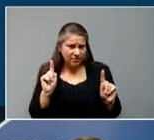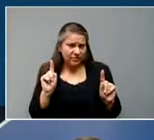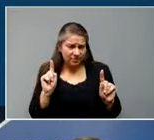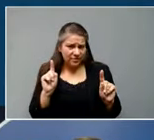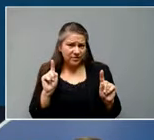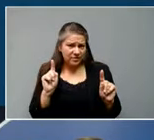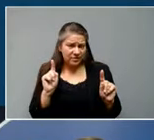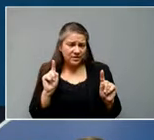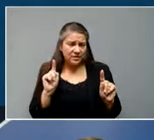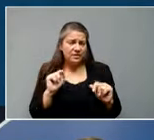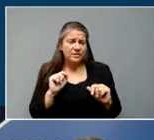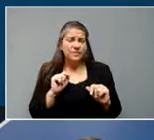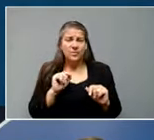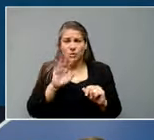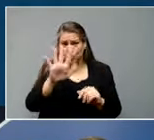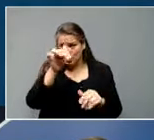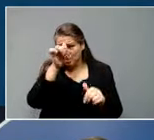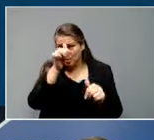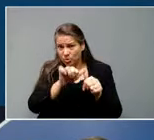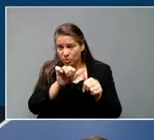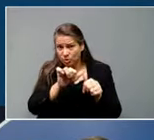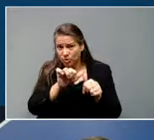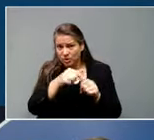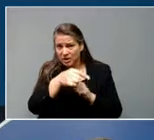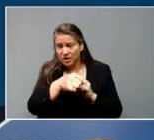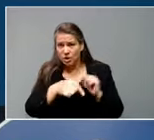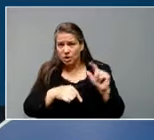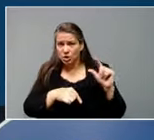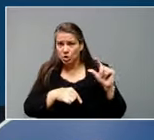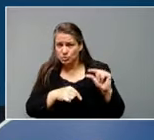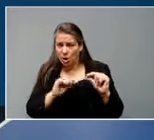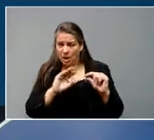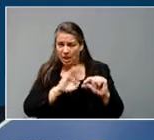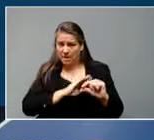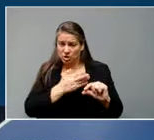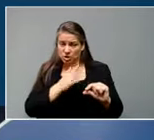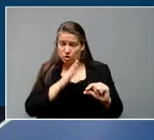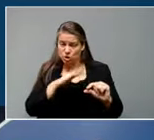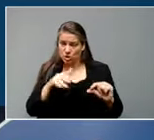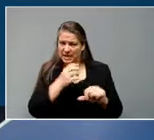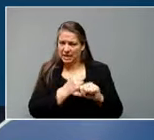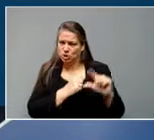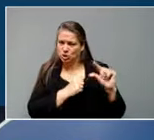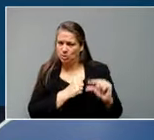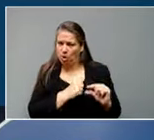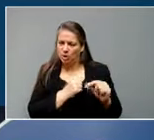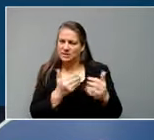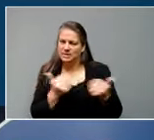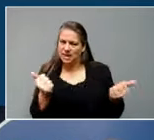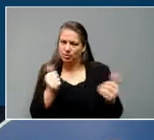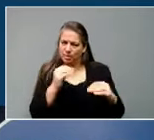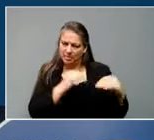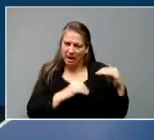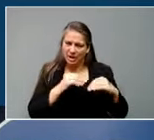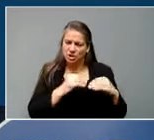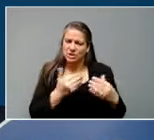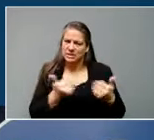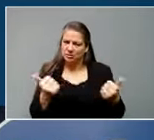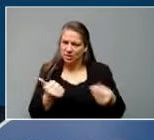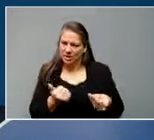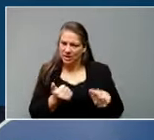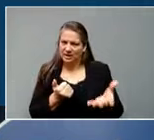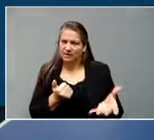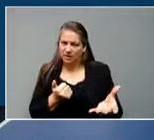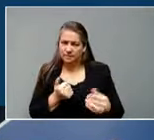And remember, that's with a smaller amount that kids get that's separately packaged and separately provided. Virtually every